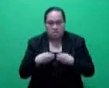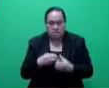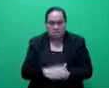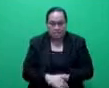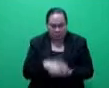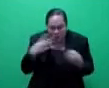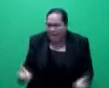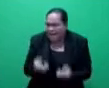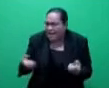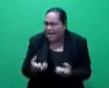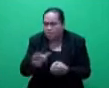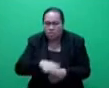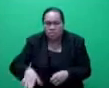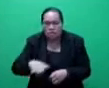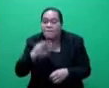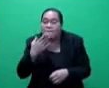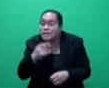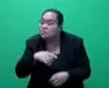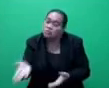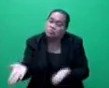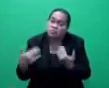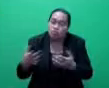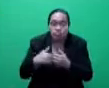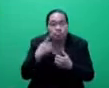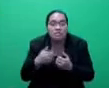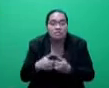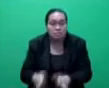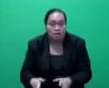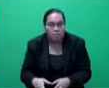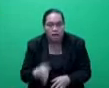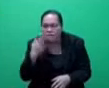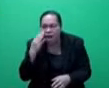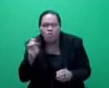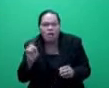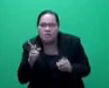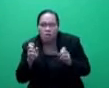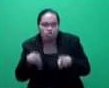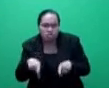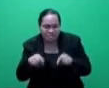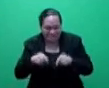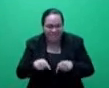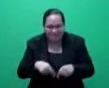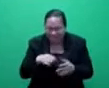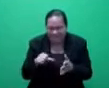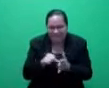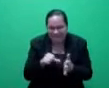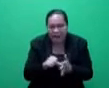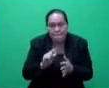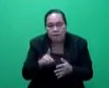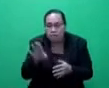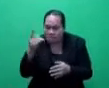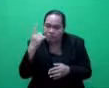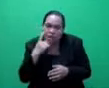this enhanced ease of doing business now, finding opportunity in these trying times. The fact that